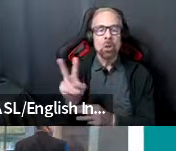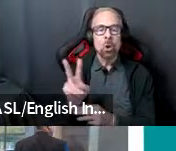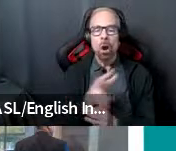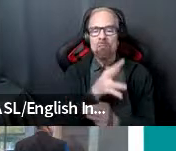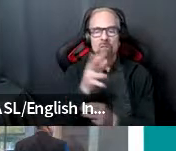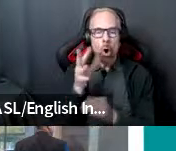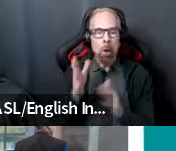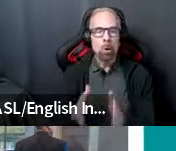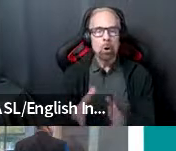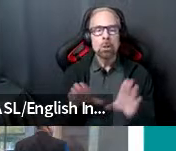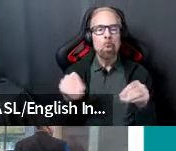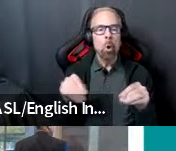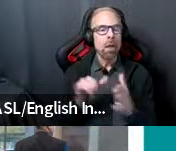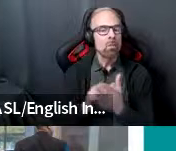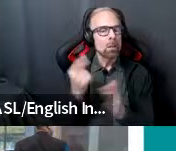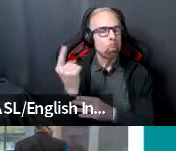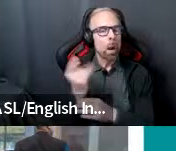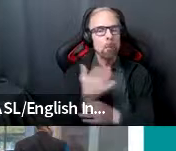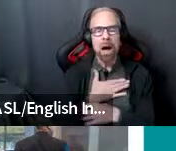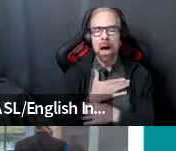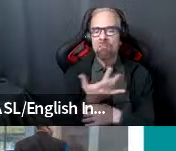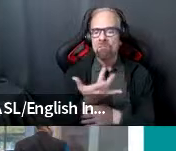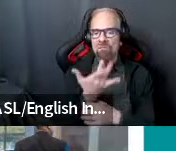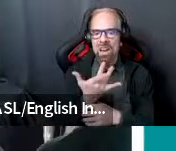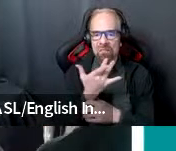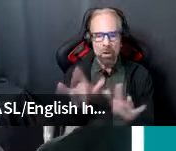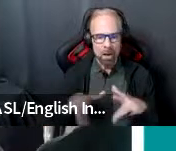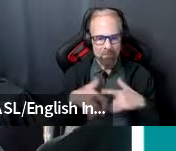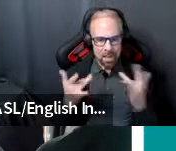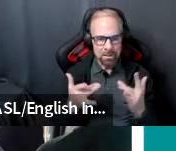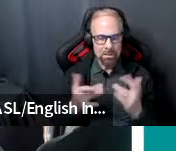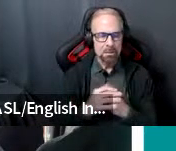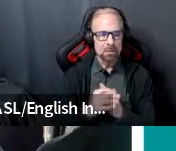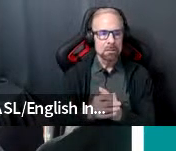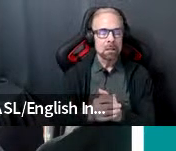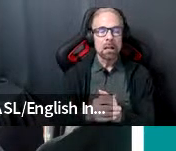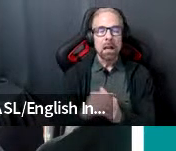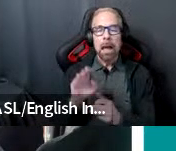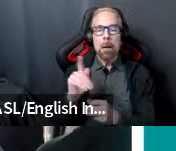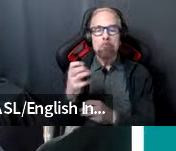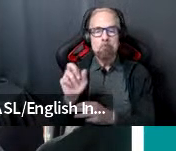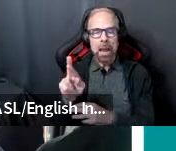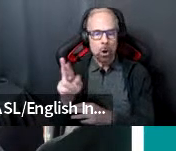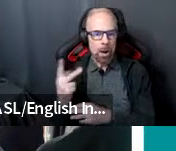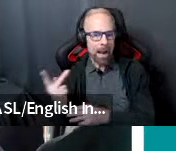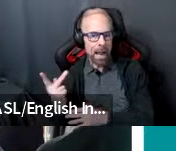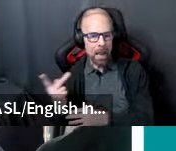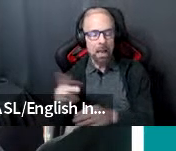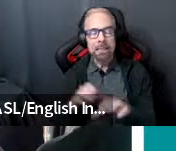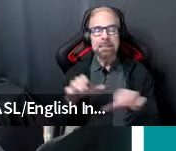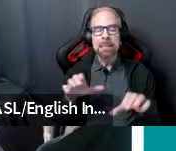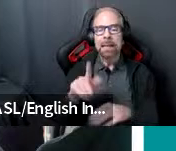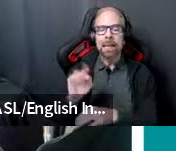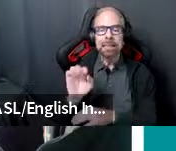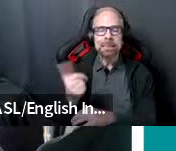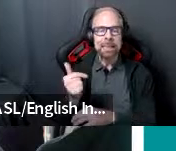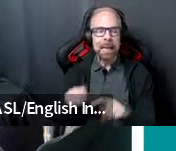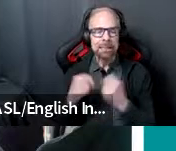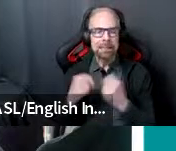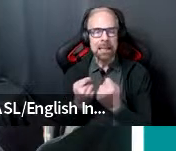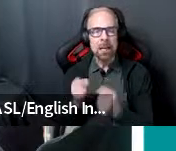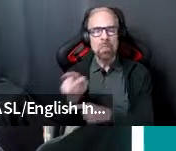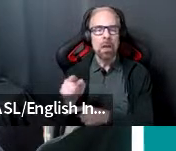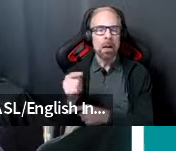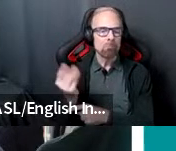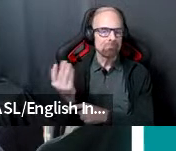is one of my favorite events, and the mayor and I did a tag team there back this